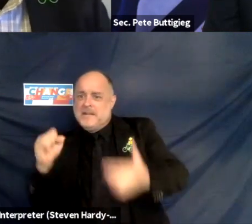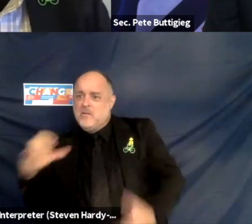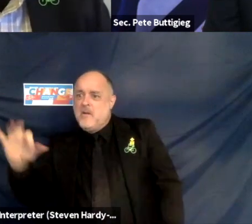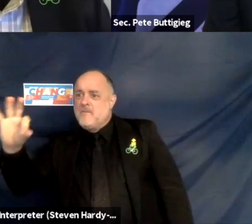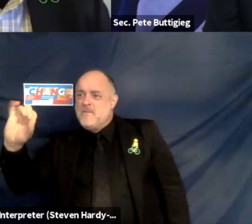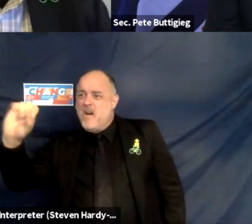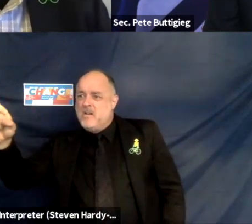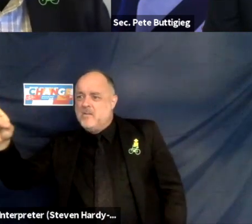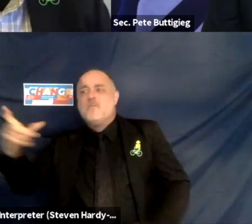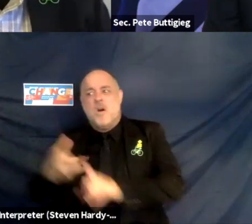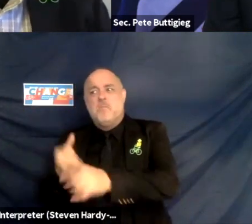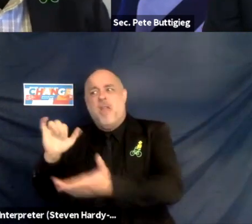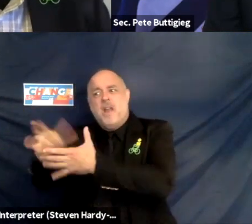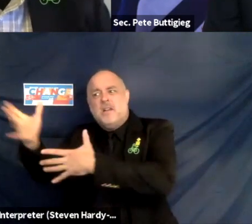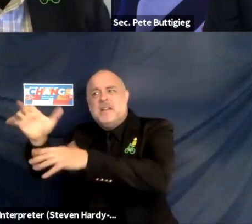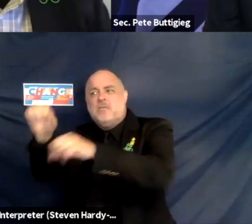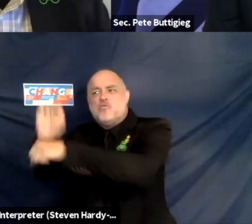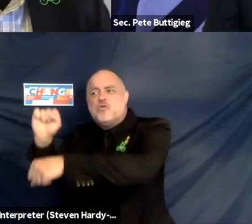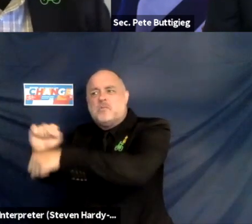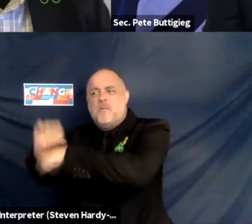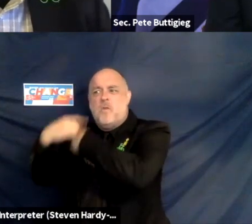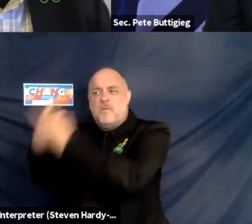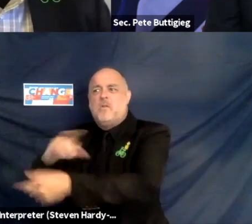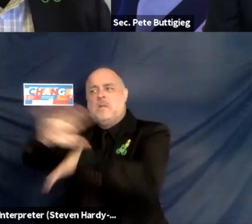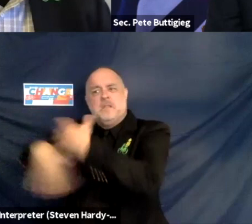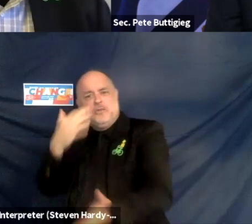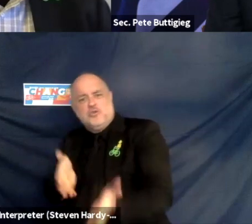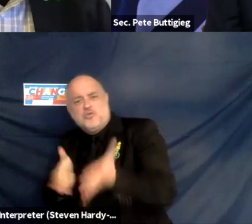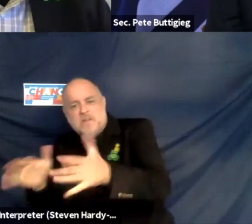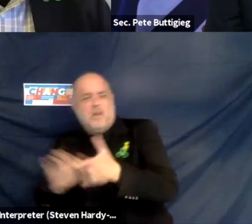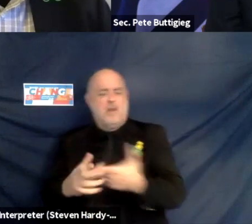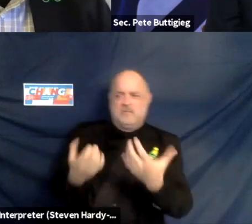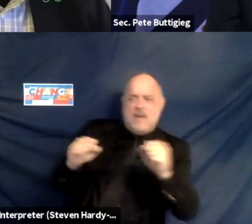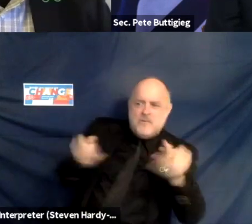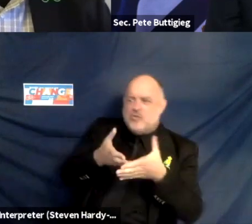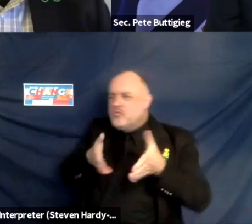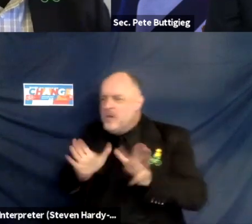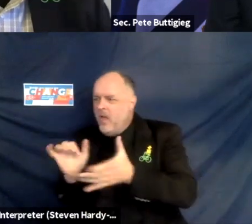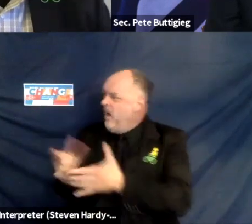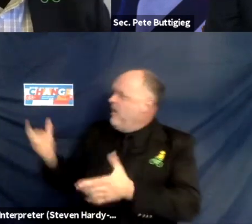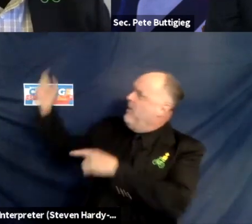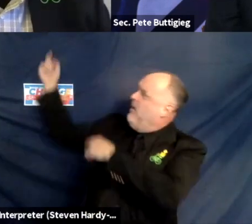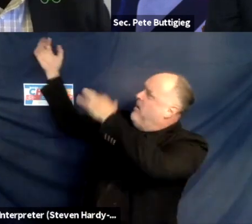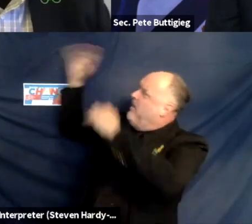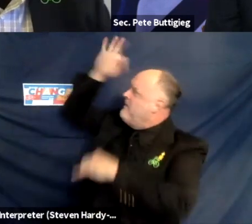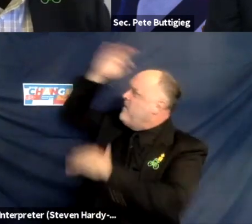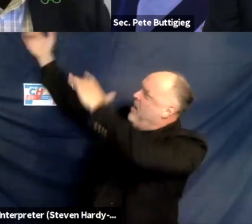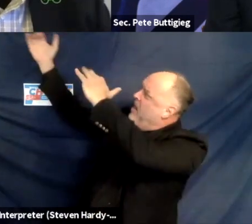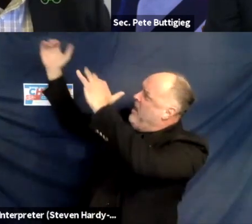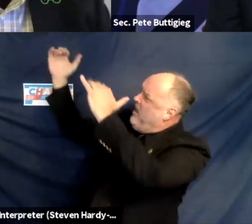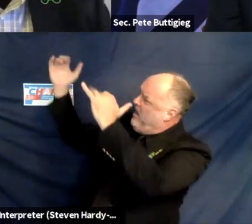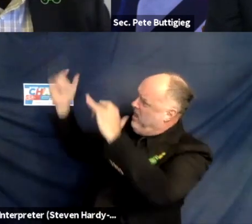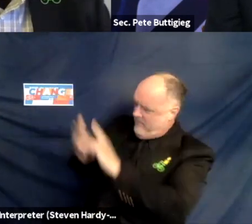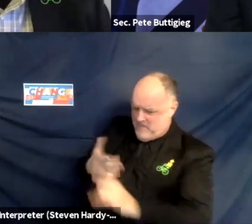Streets, and were recognized for the work that we did on Complete Streets. And that kind of moral authority, that kind of top cover, went a long way as I was